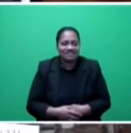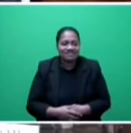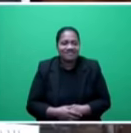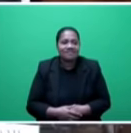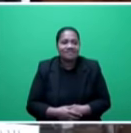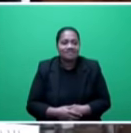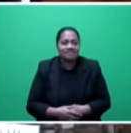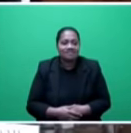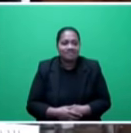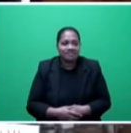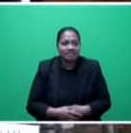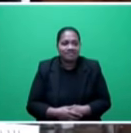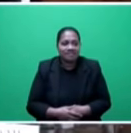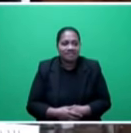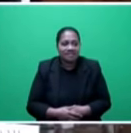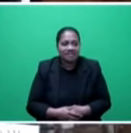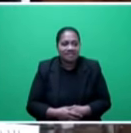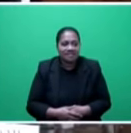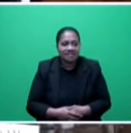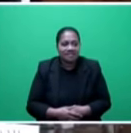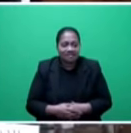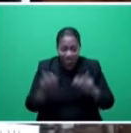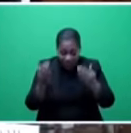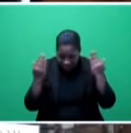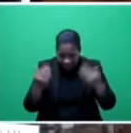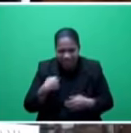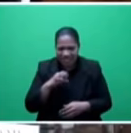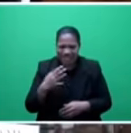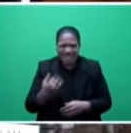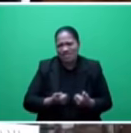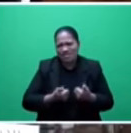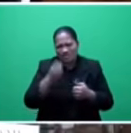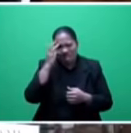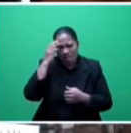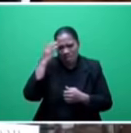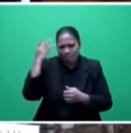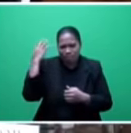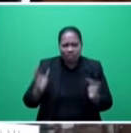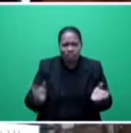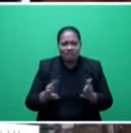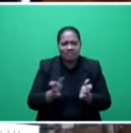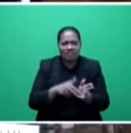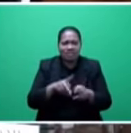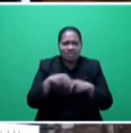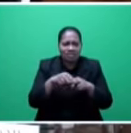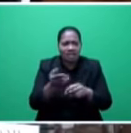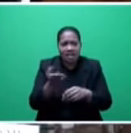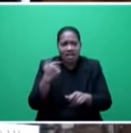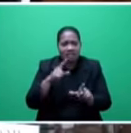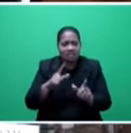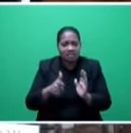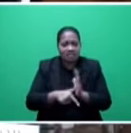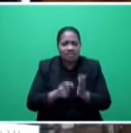Mr. Speaker, sir, I don't have very good memories of playing in Nandronga. The last time I captained Suba, we took our boots off